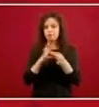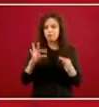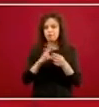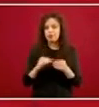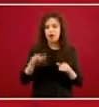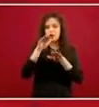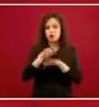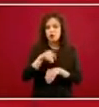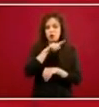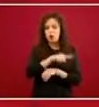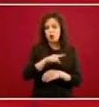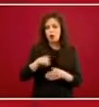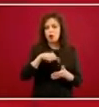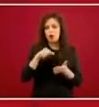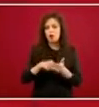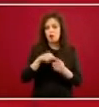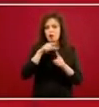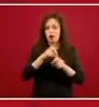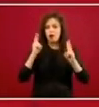And